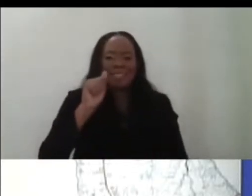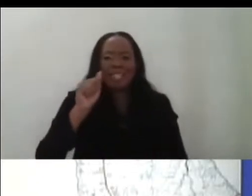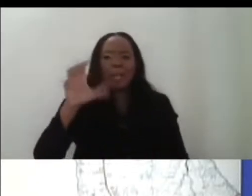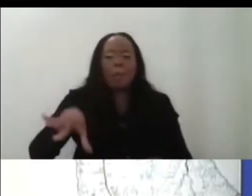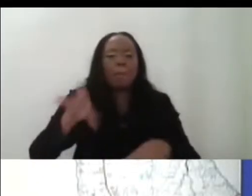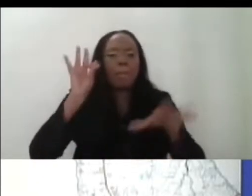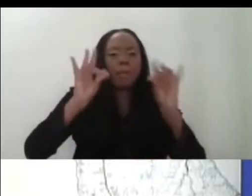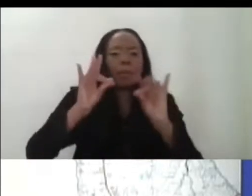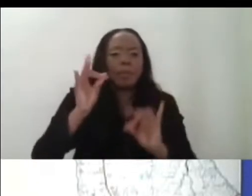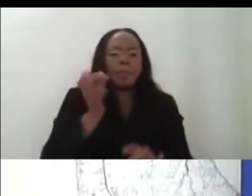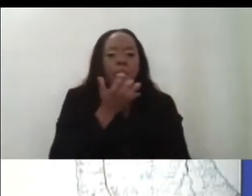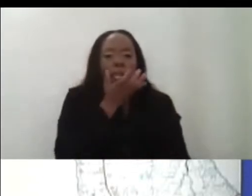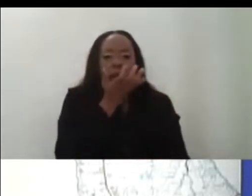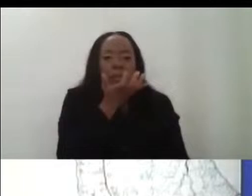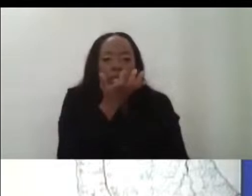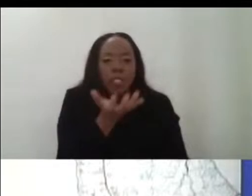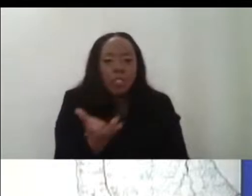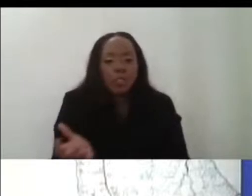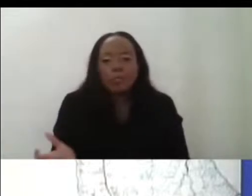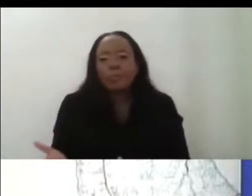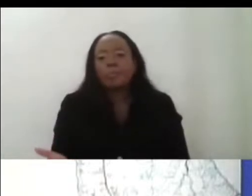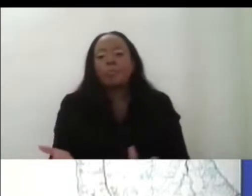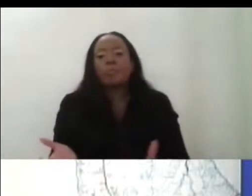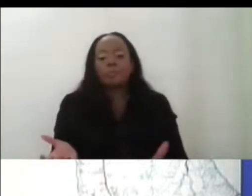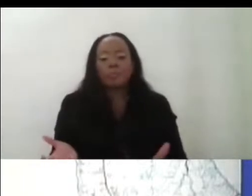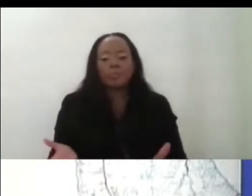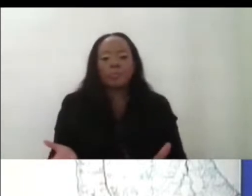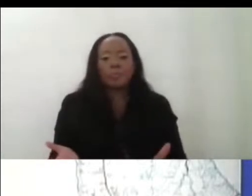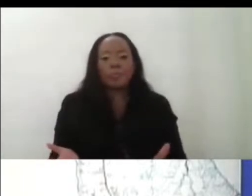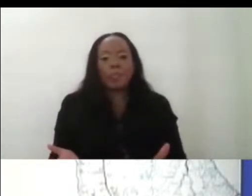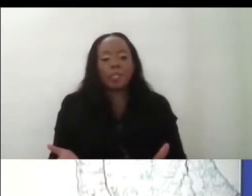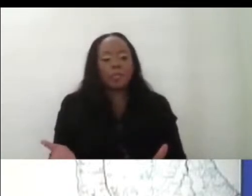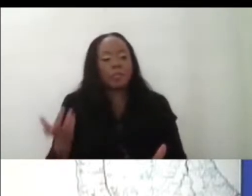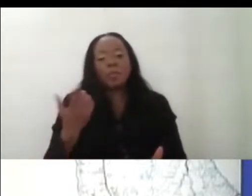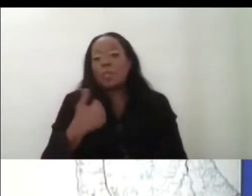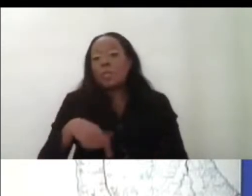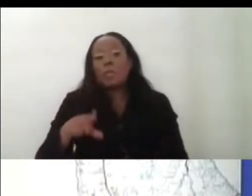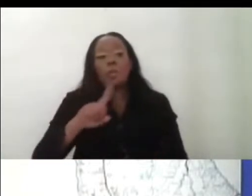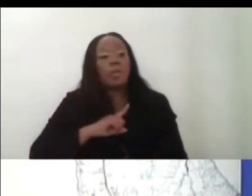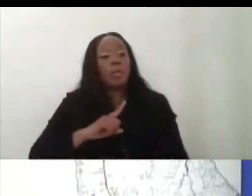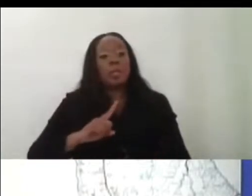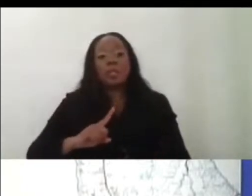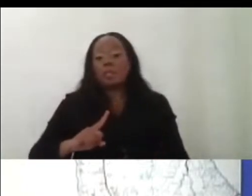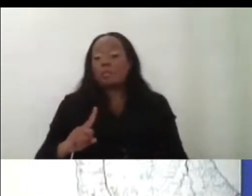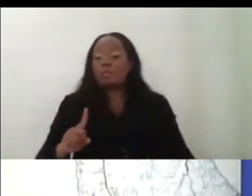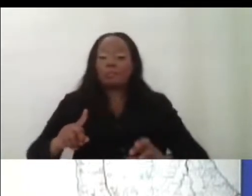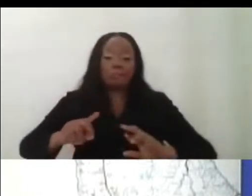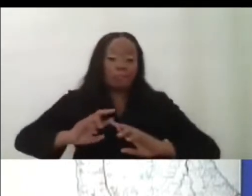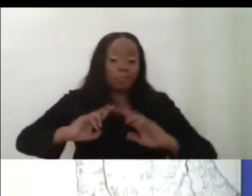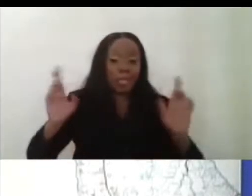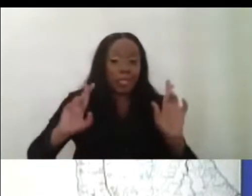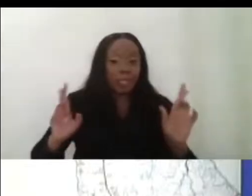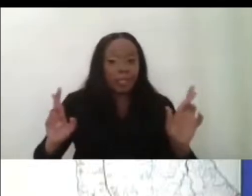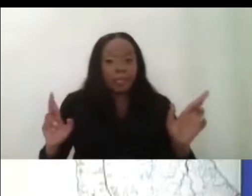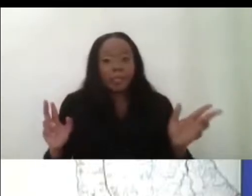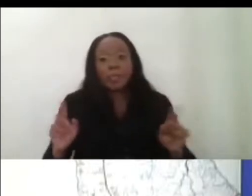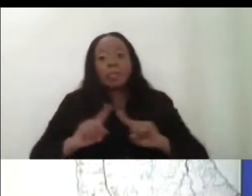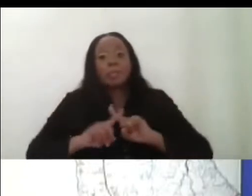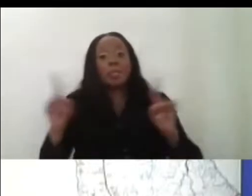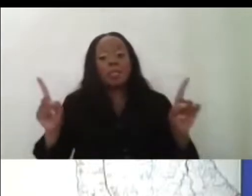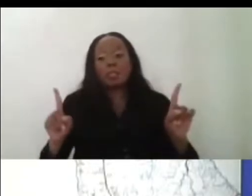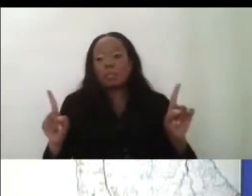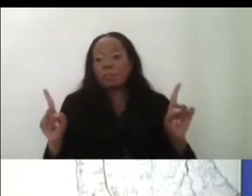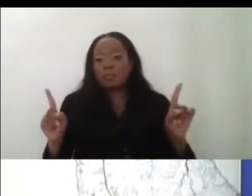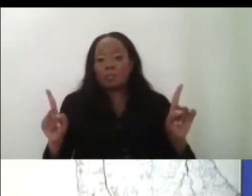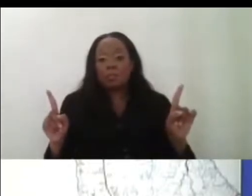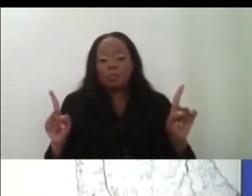So we are as prepared as we have ever been, but the preparation does not stop there. As